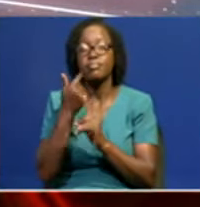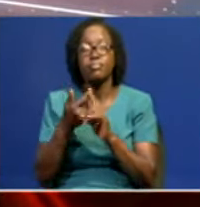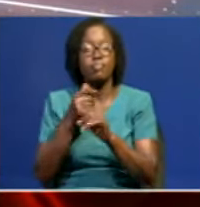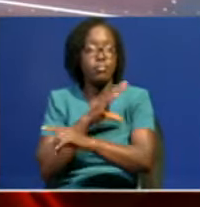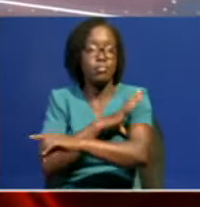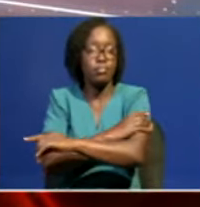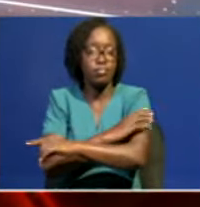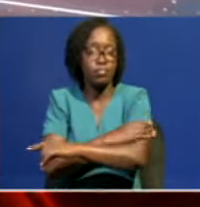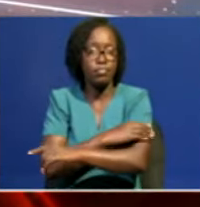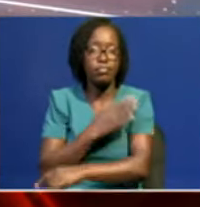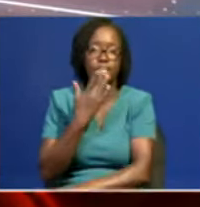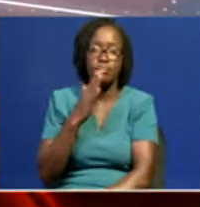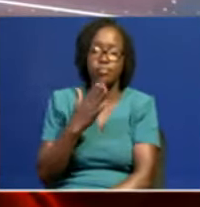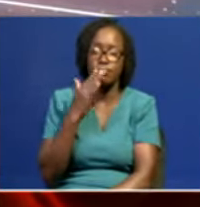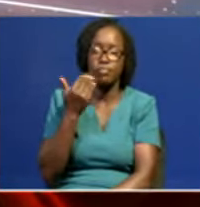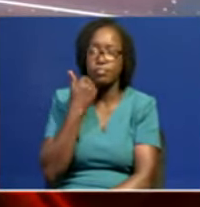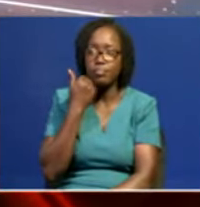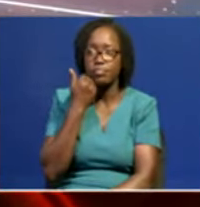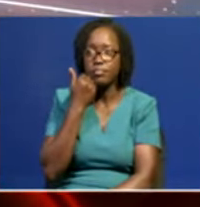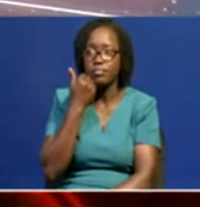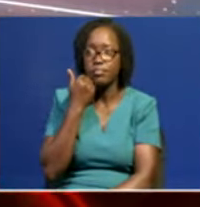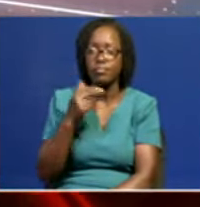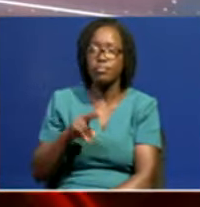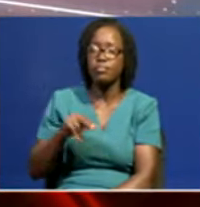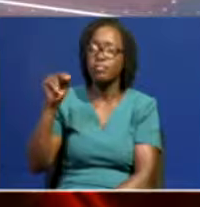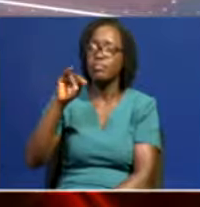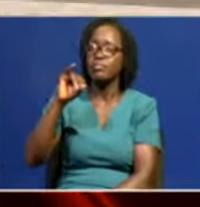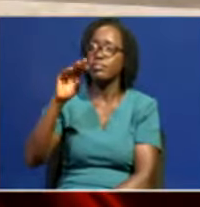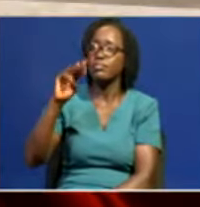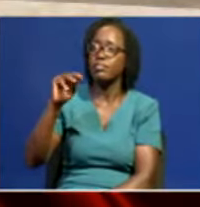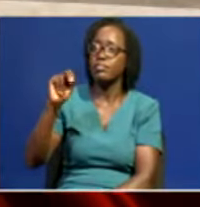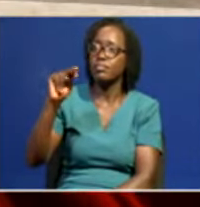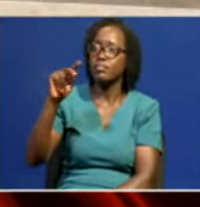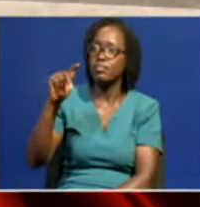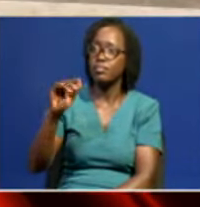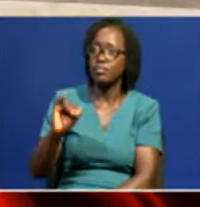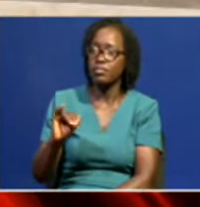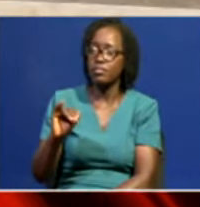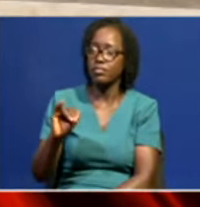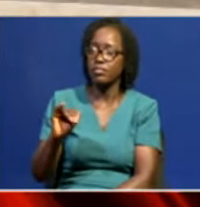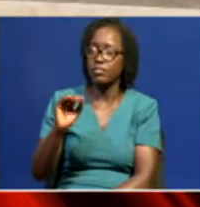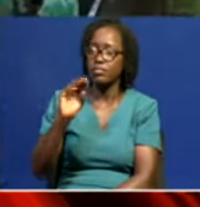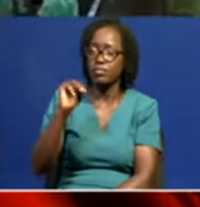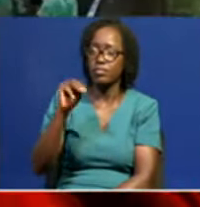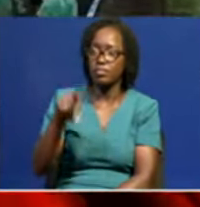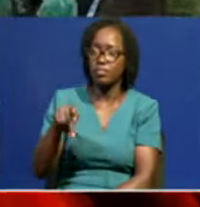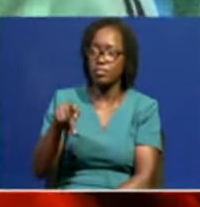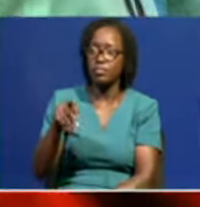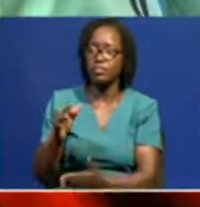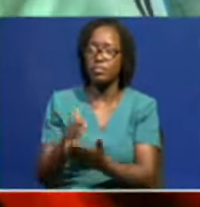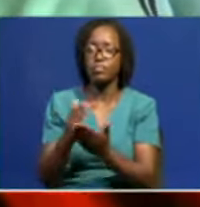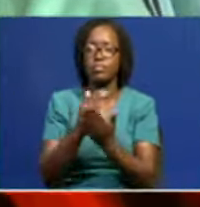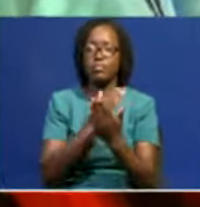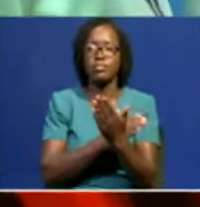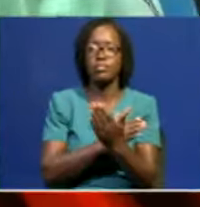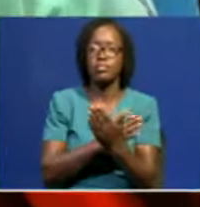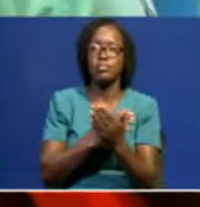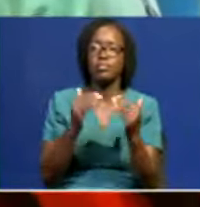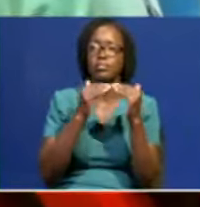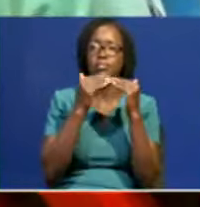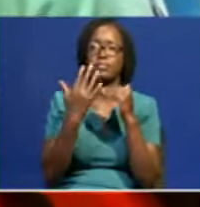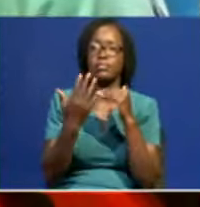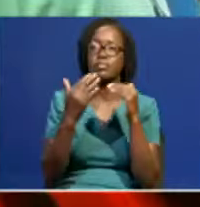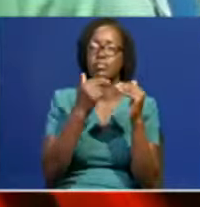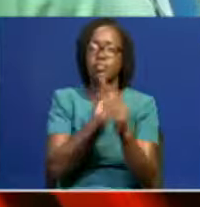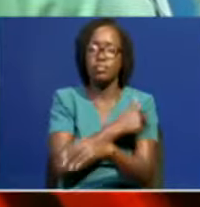to diabetes. North Imenti Member of Parliament Rahim Dawood called for the elevation of Meru Level 5 Hospital